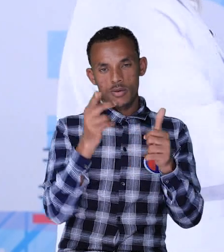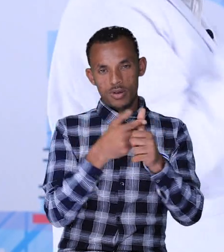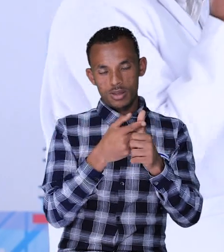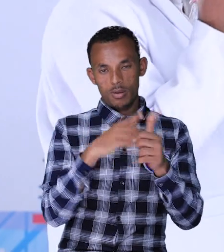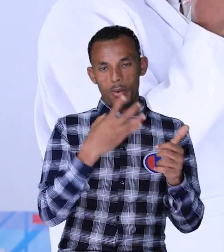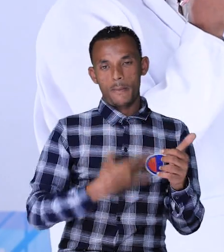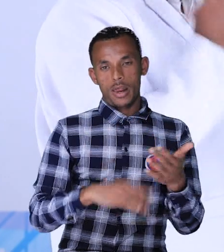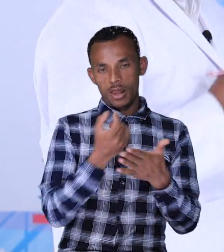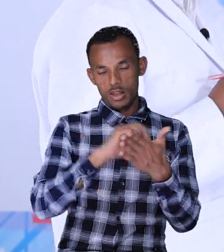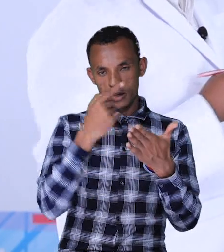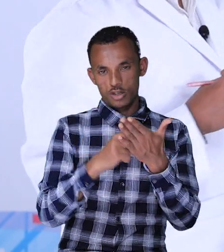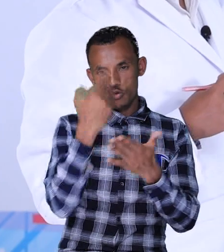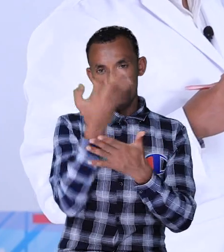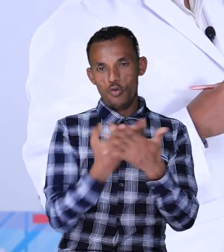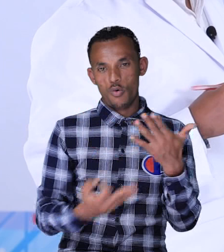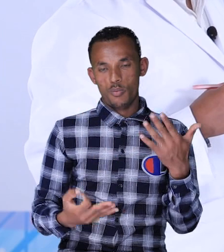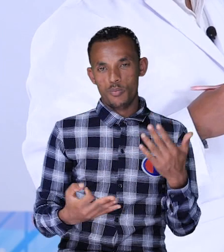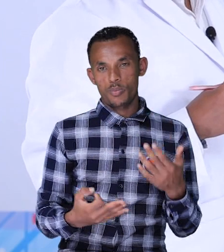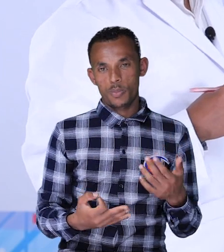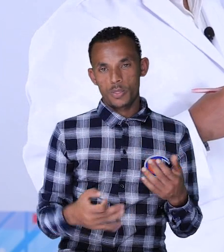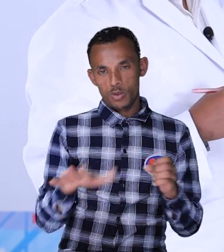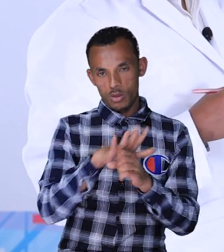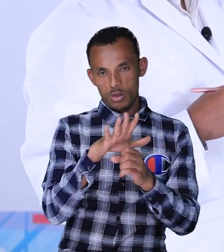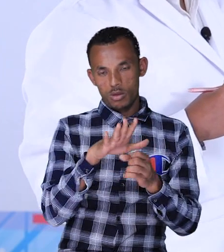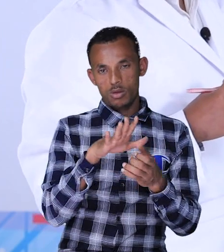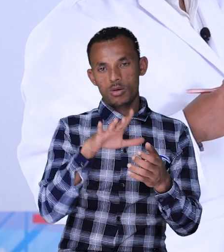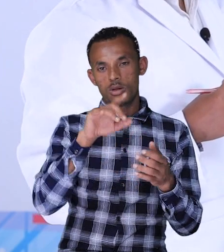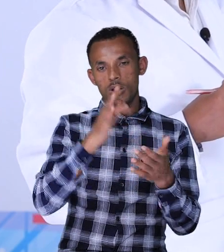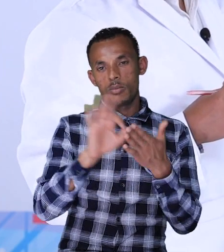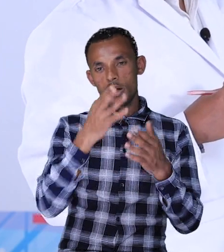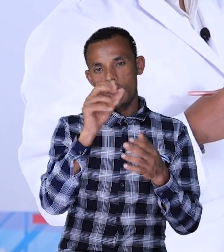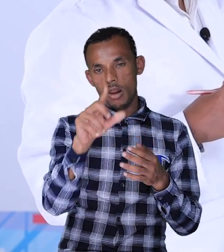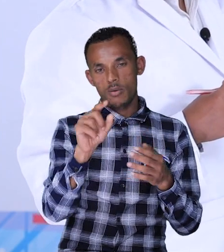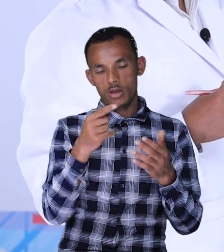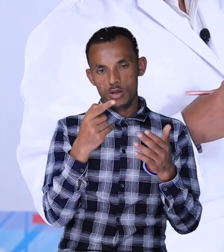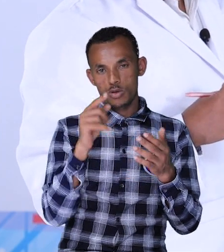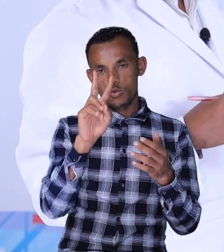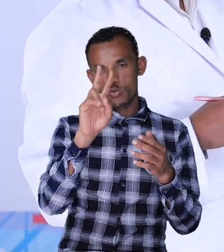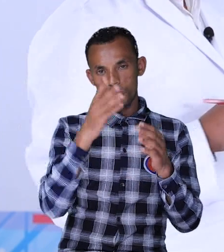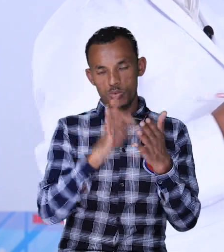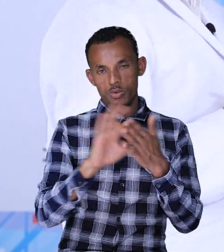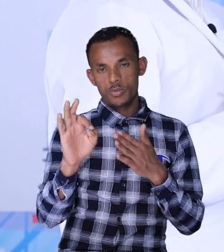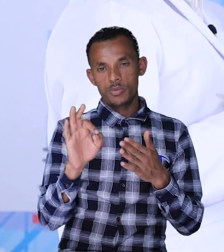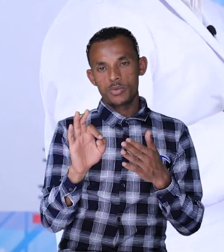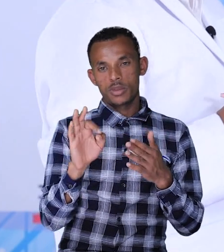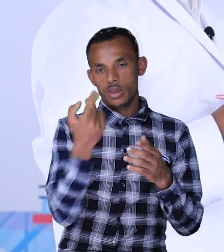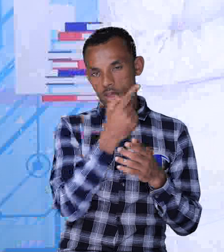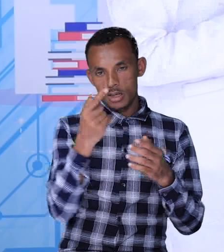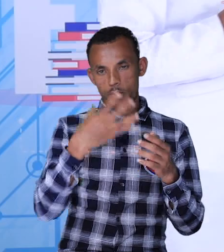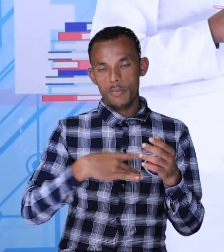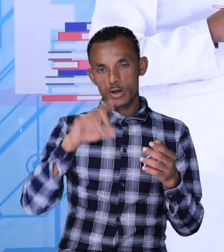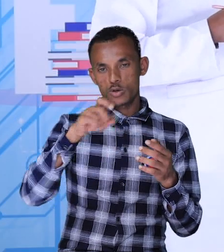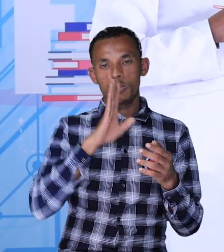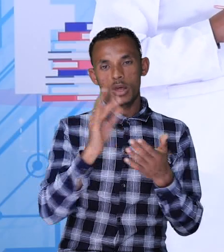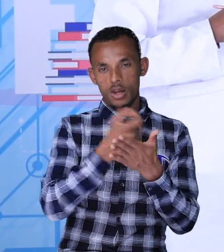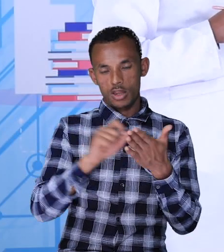form. It must be in digit 2 since this the total number of students is 11. It's a 2-digit number. So each member should